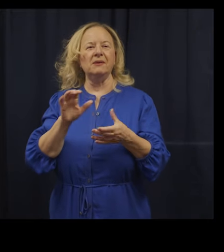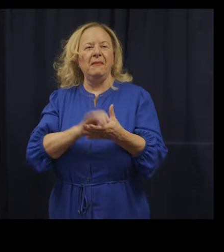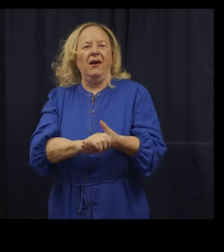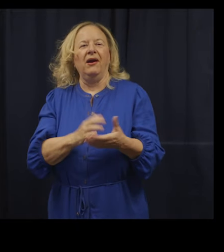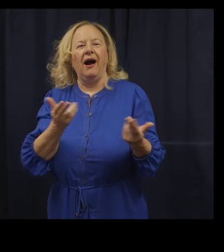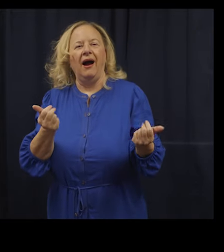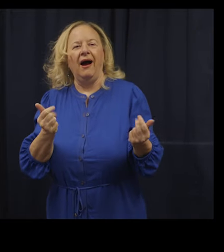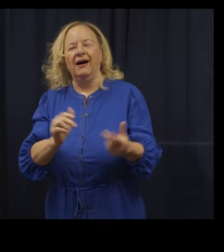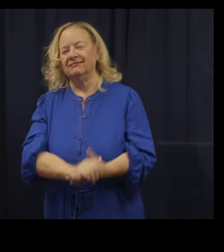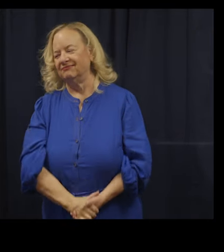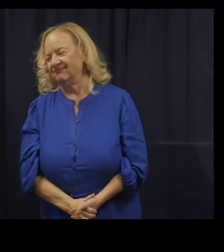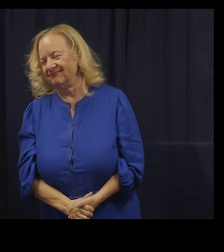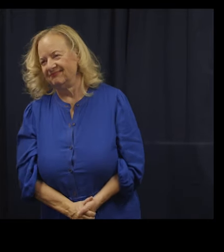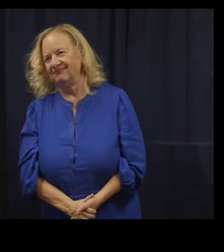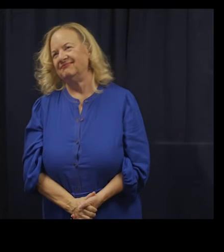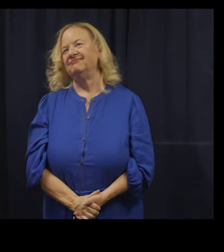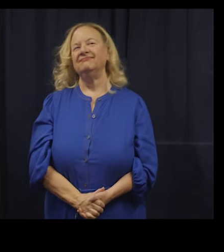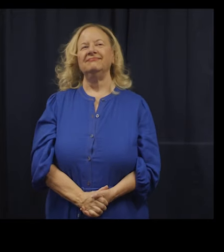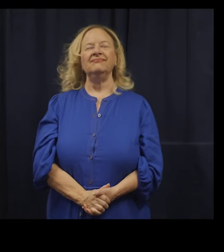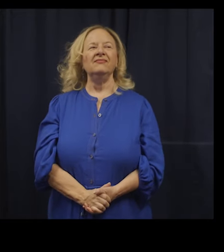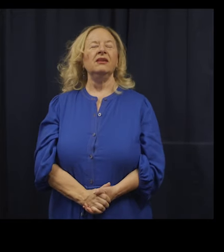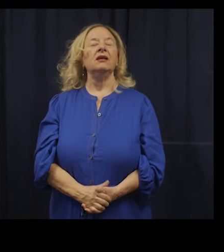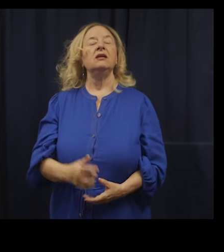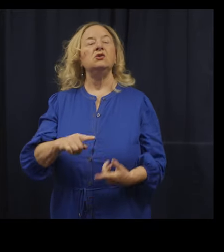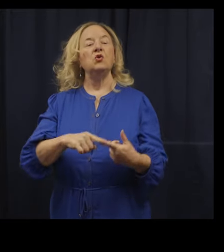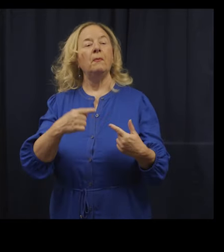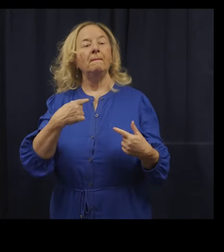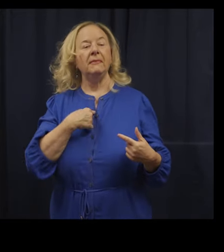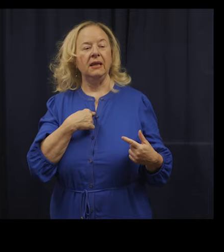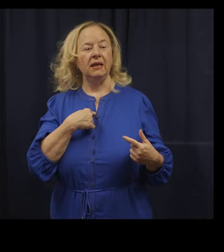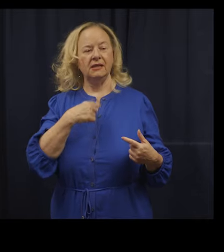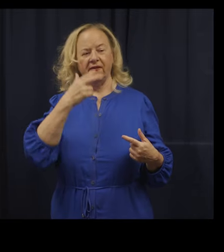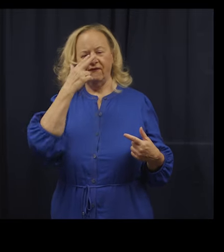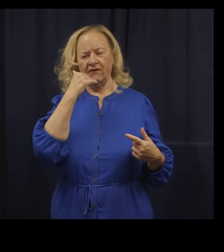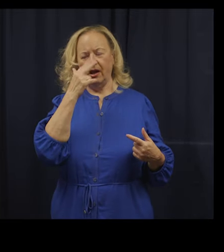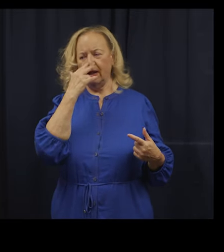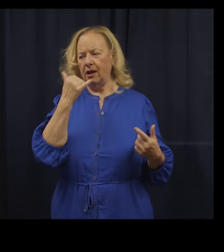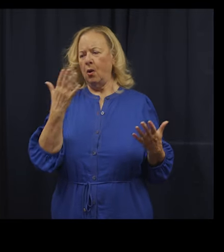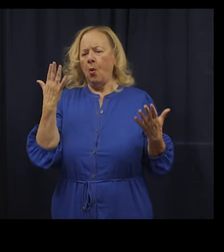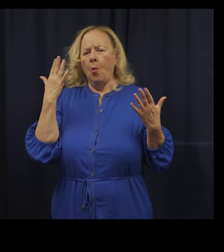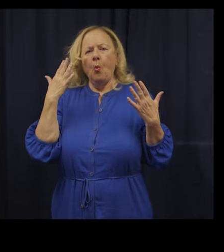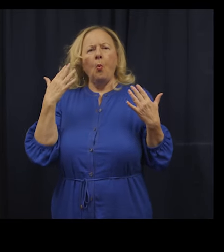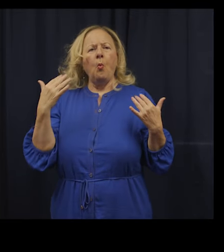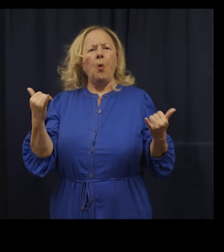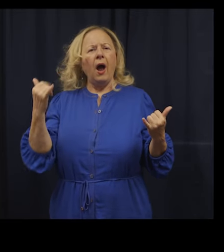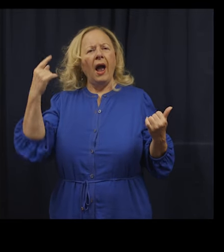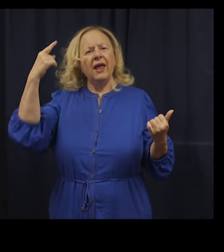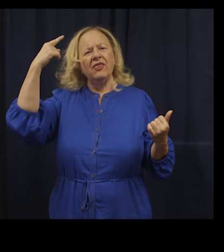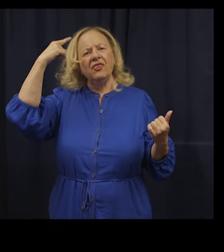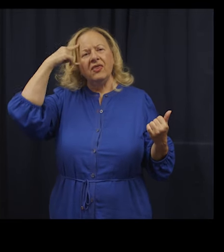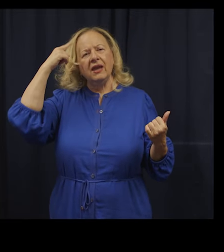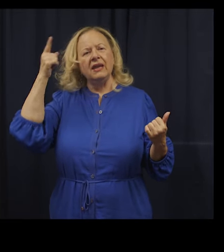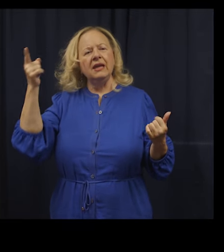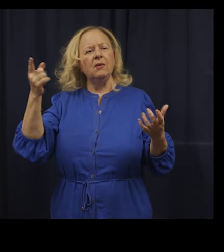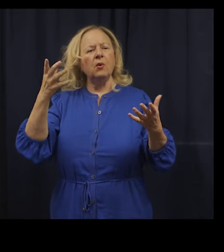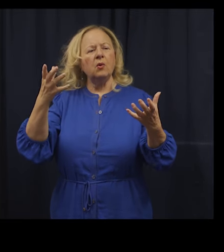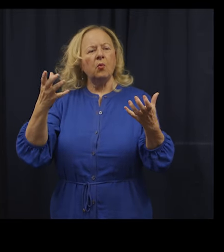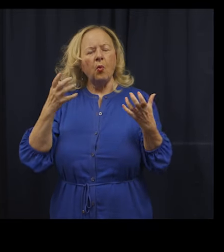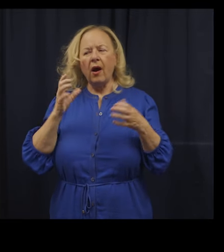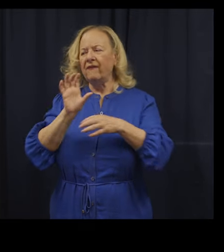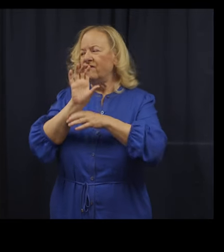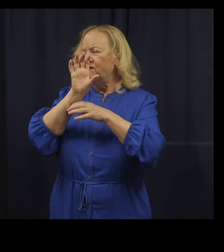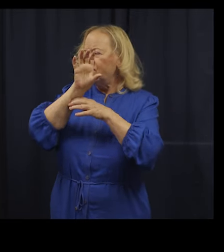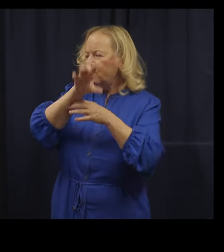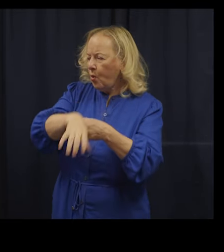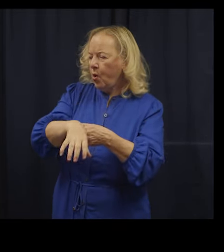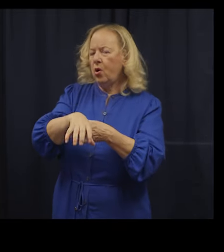But, you know, to me, it's so funny. Why would we think he would want anyone forced into his